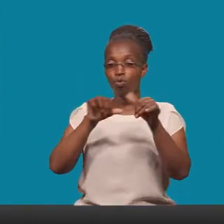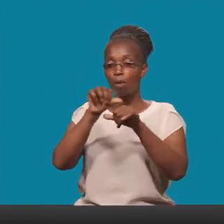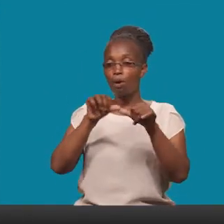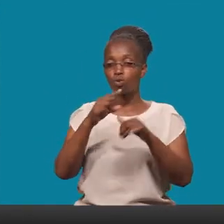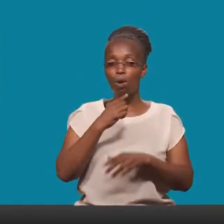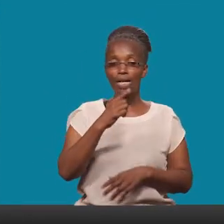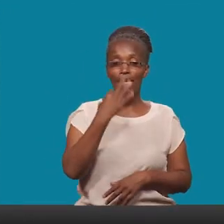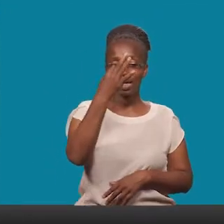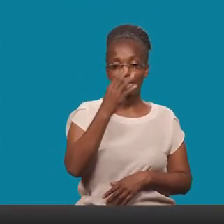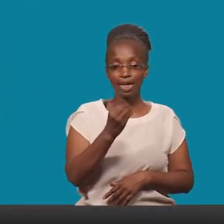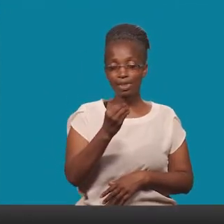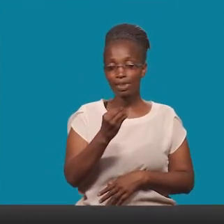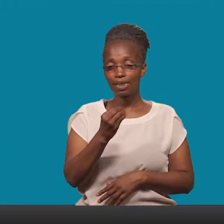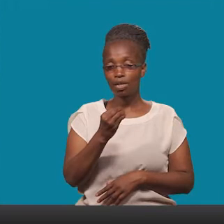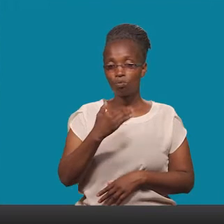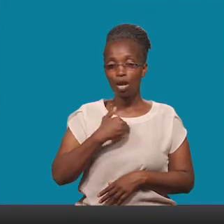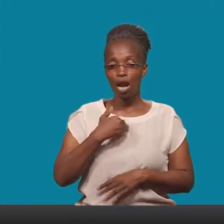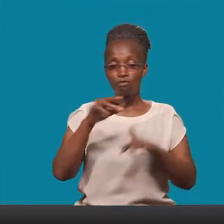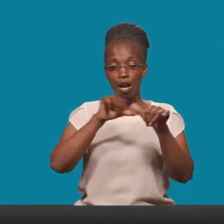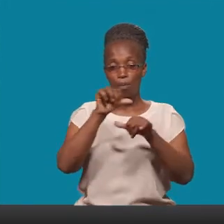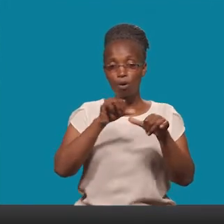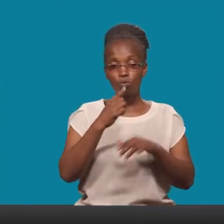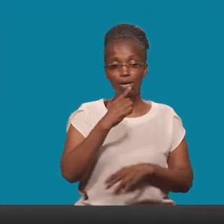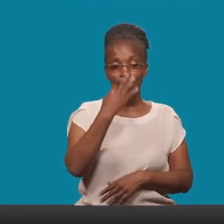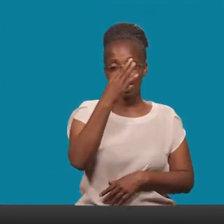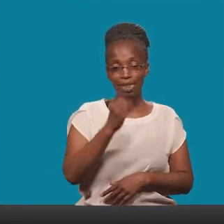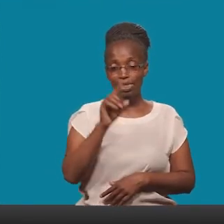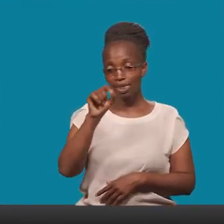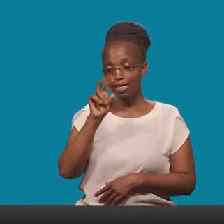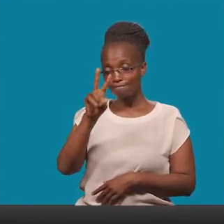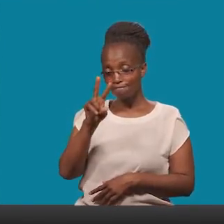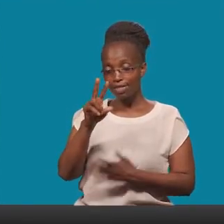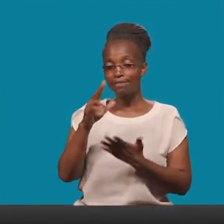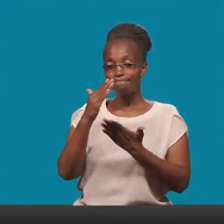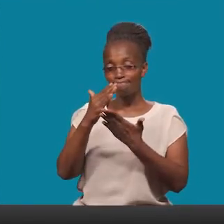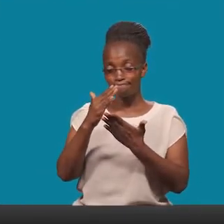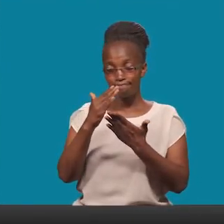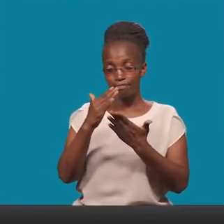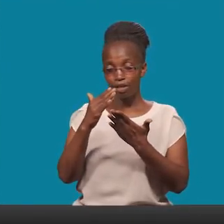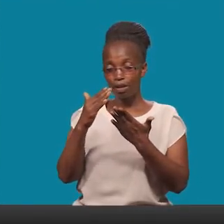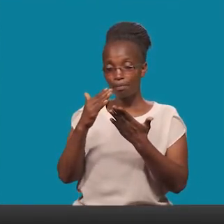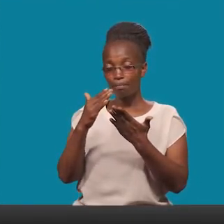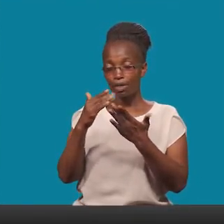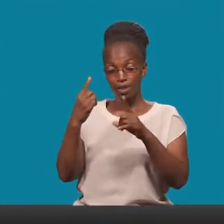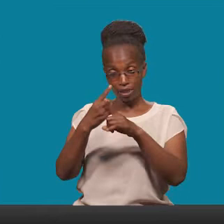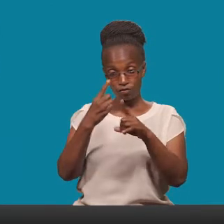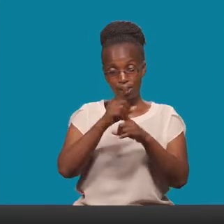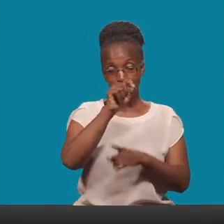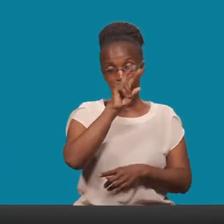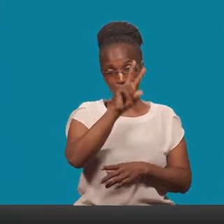to 130 TV stations, up from 14 in 2013. Besides